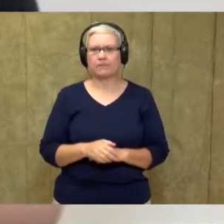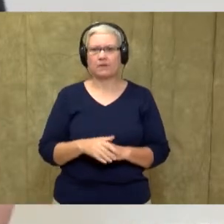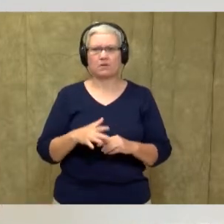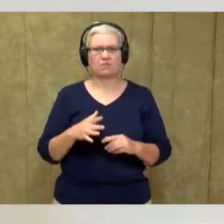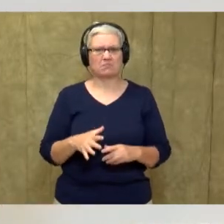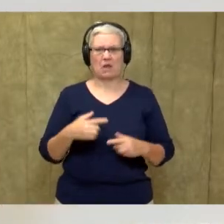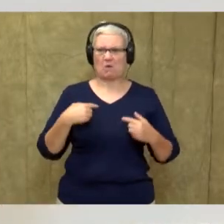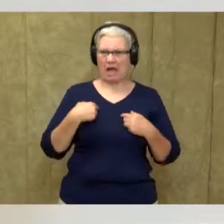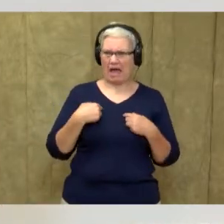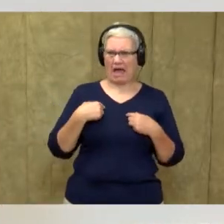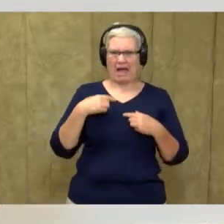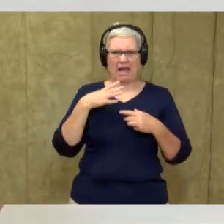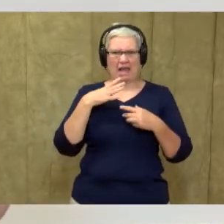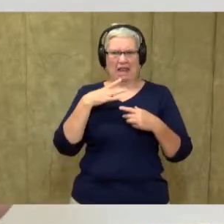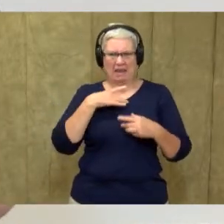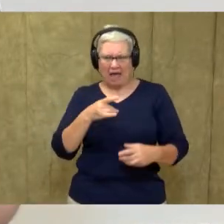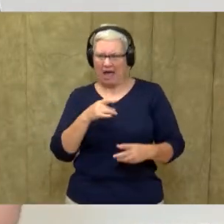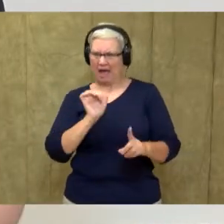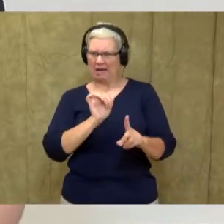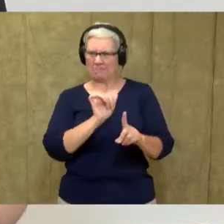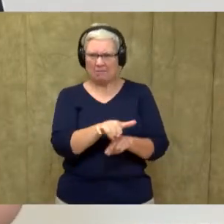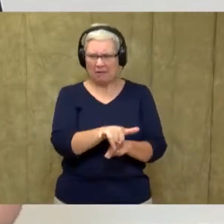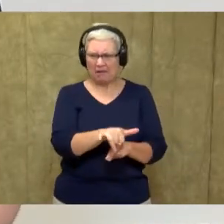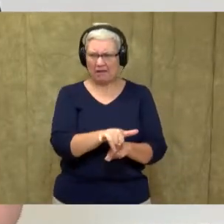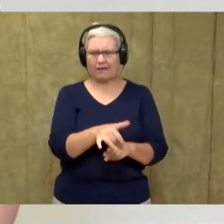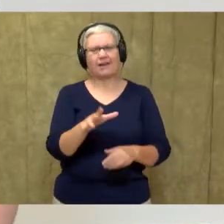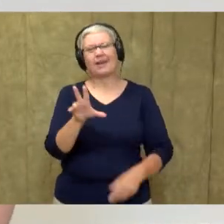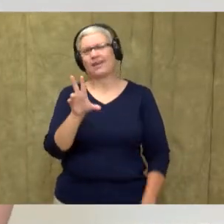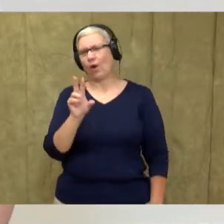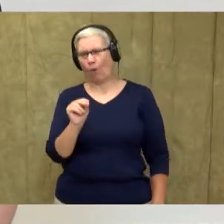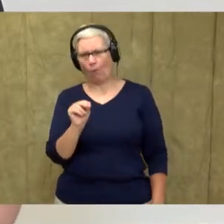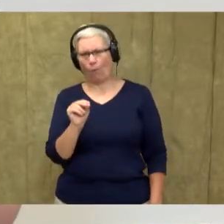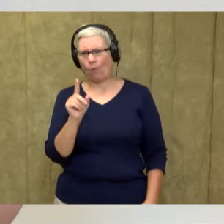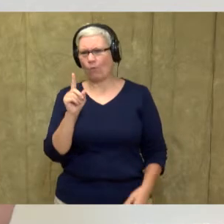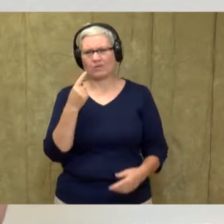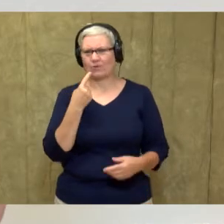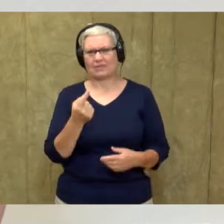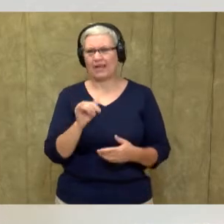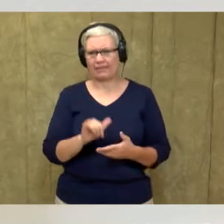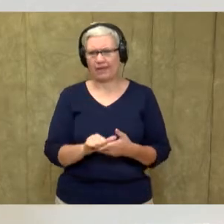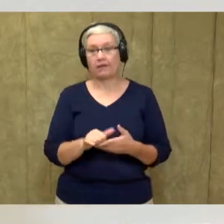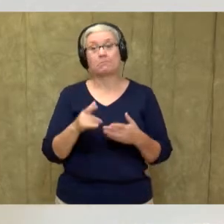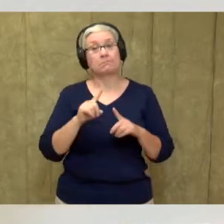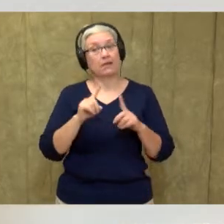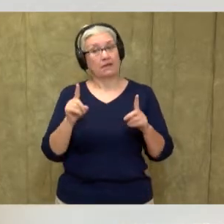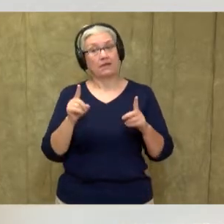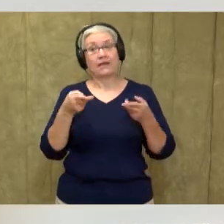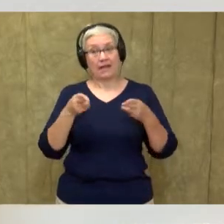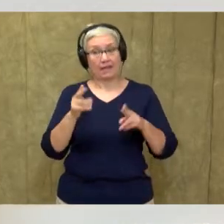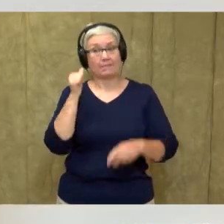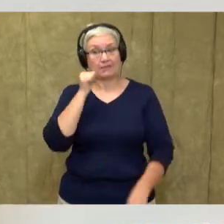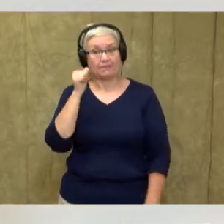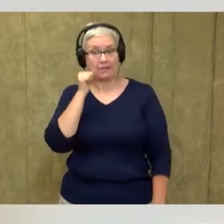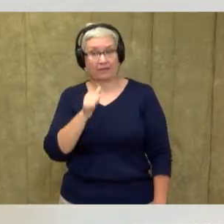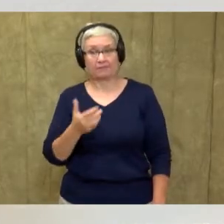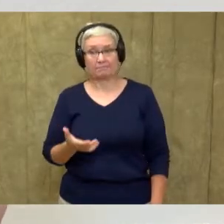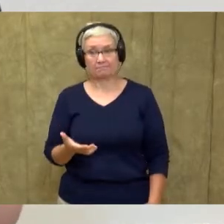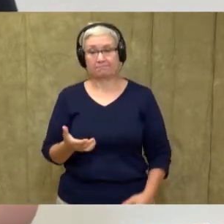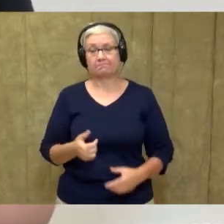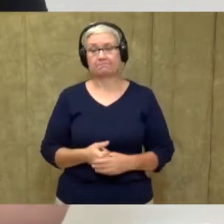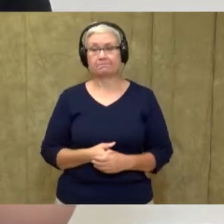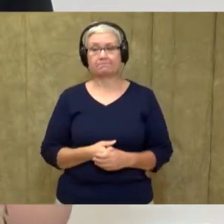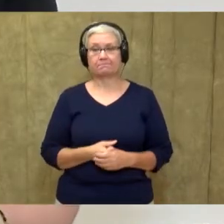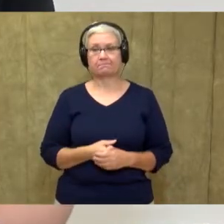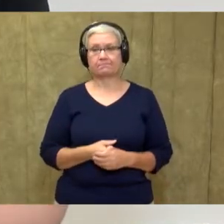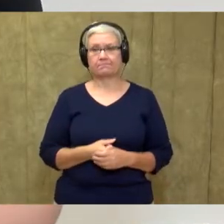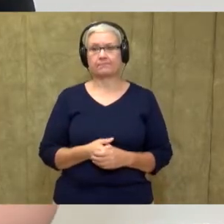for bullying? Nobody's going to outright say that, but we know it still happens, right? And,